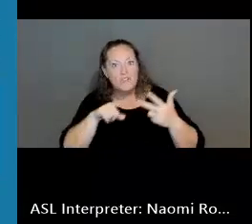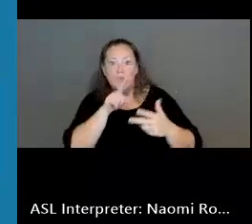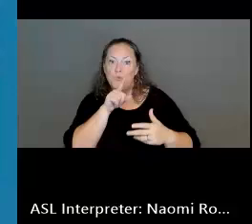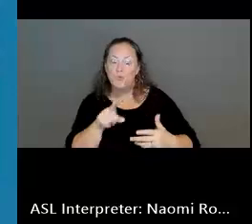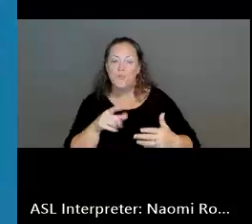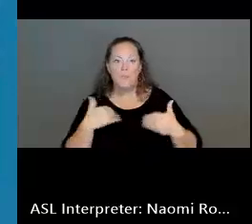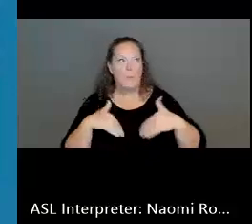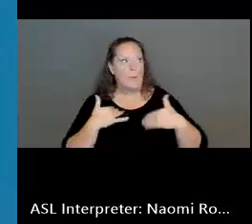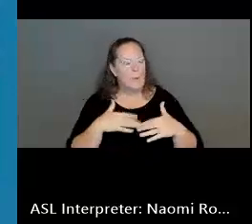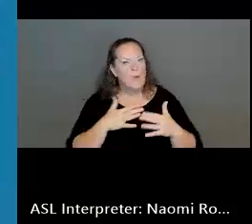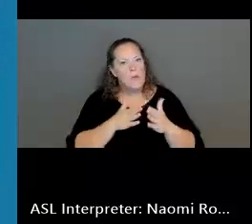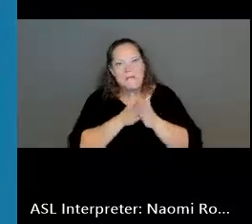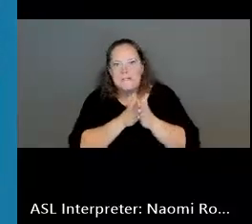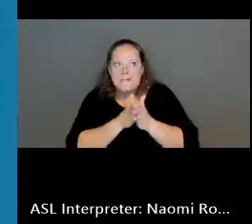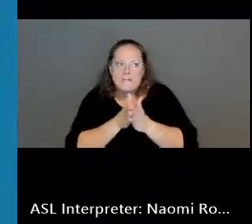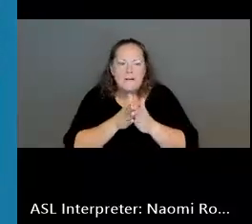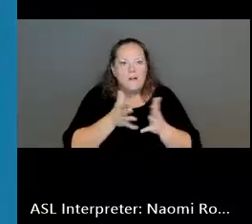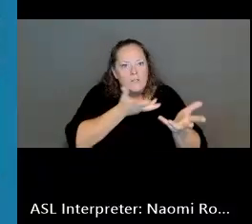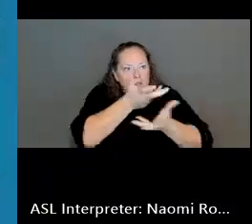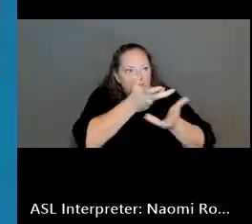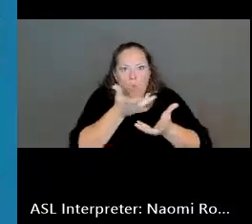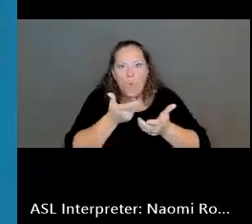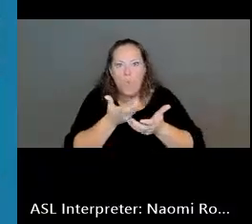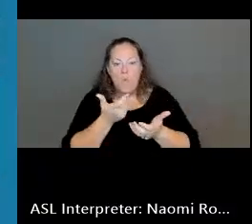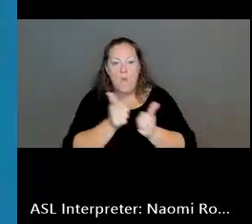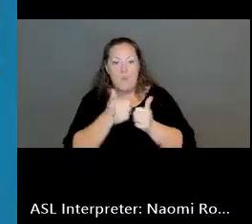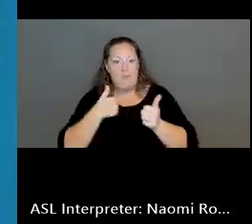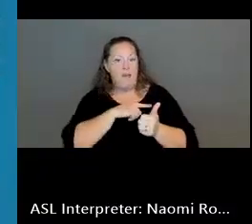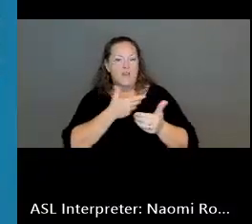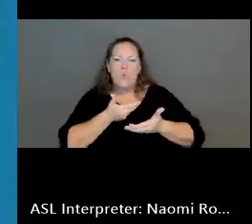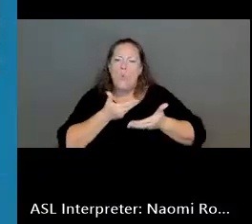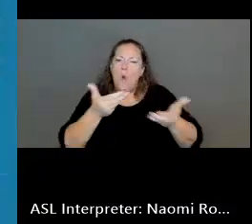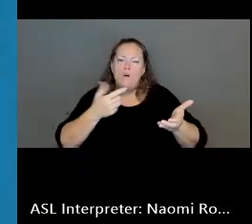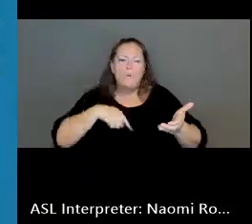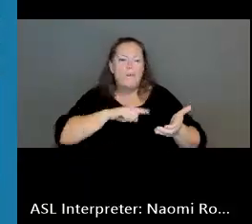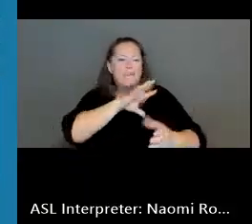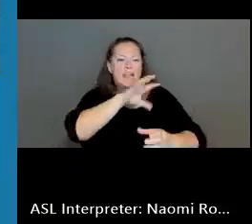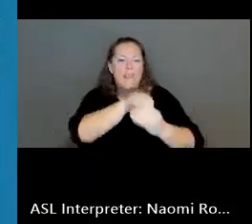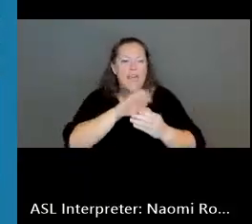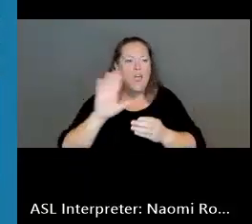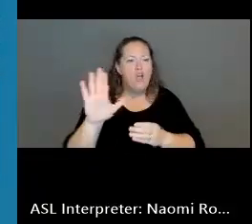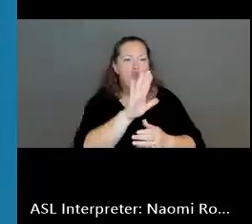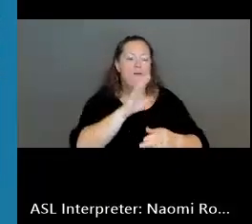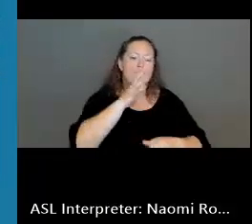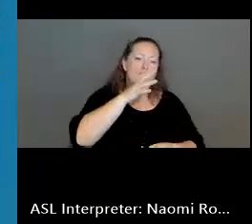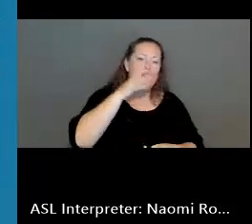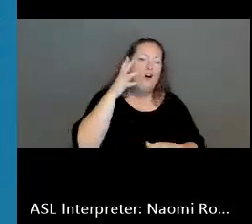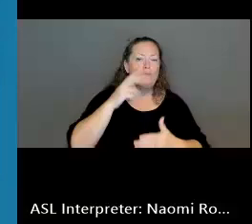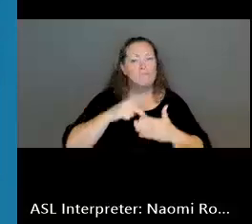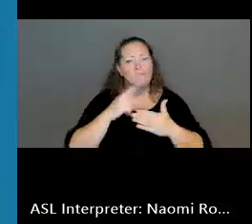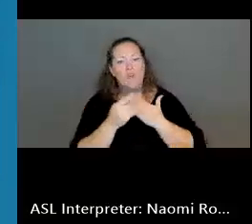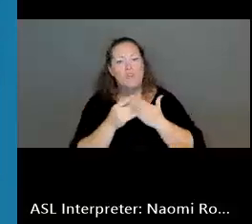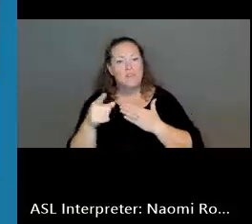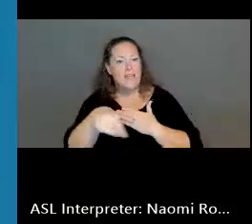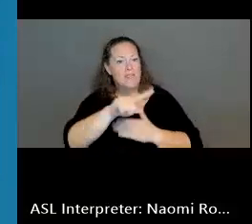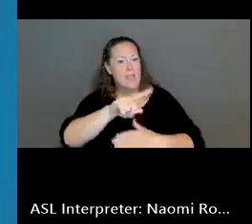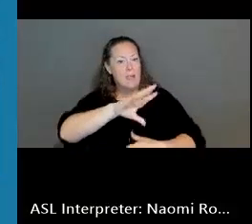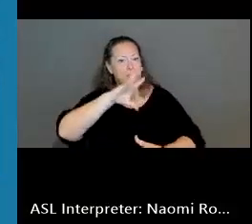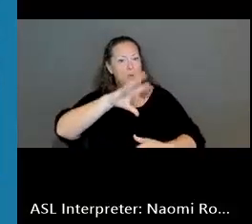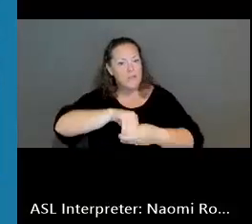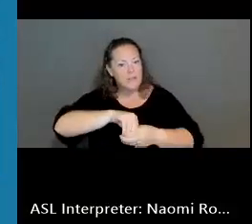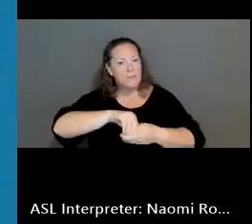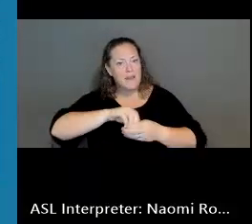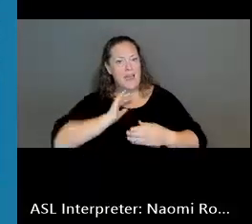really talked to us, welcomed us into their farms, into their projects, and participated in the workshops, and also